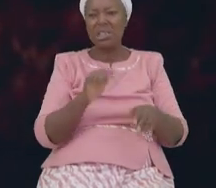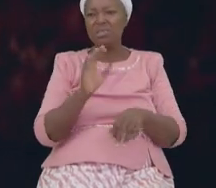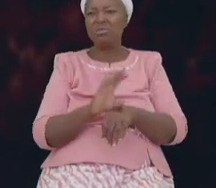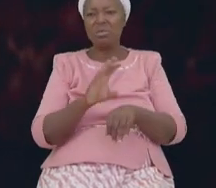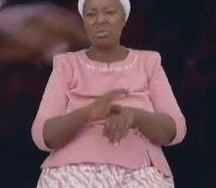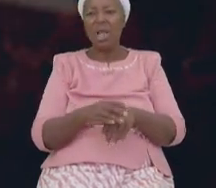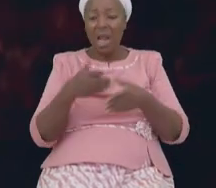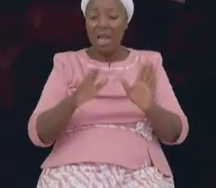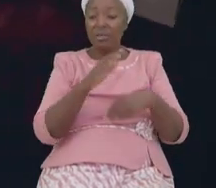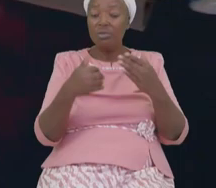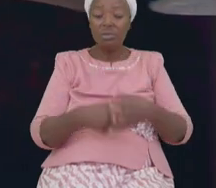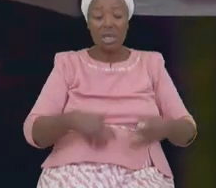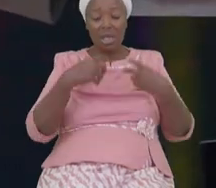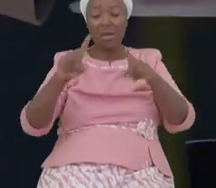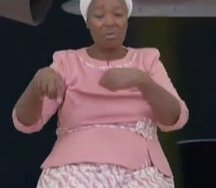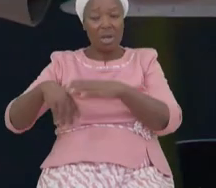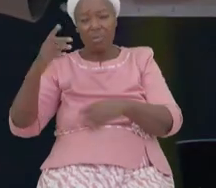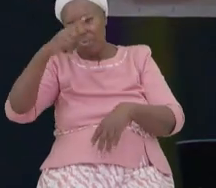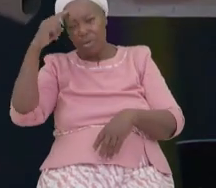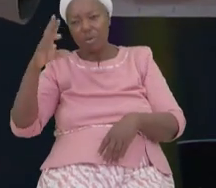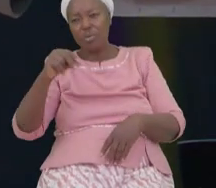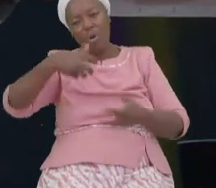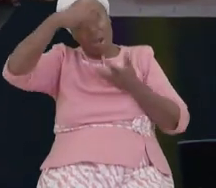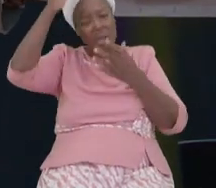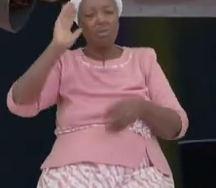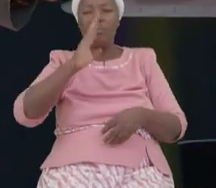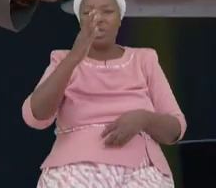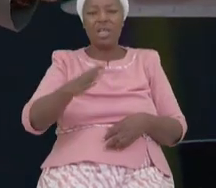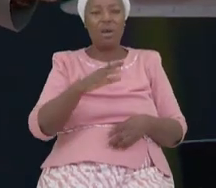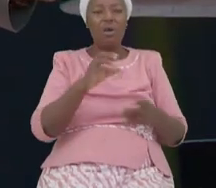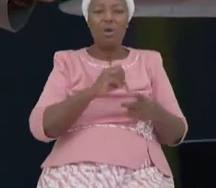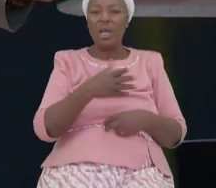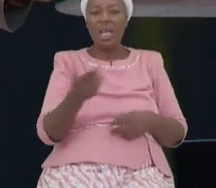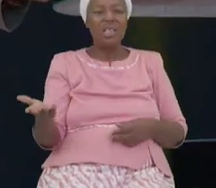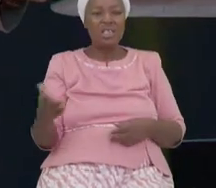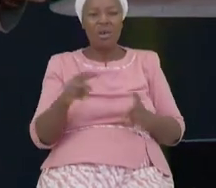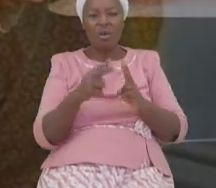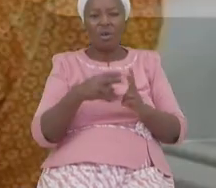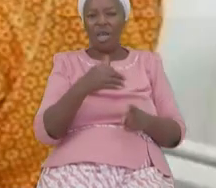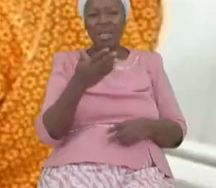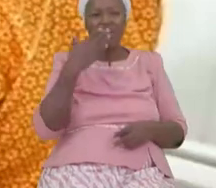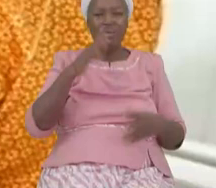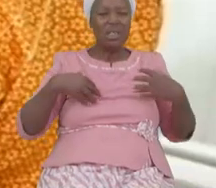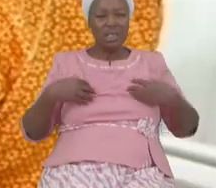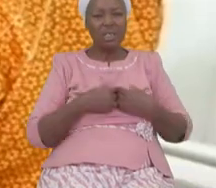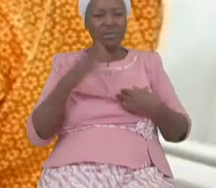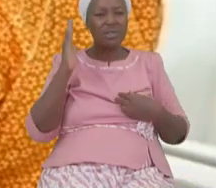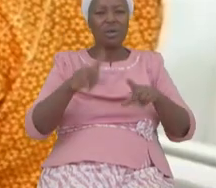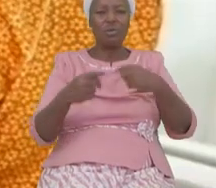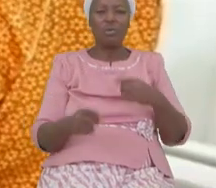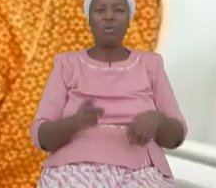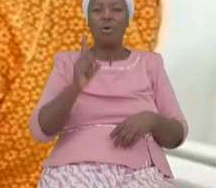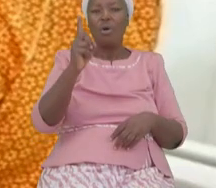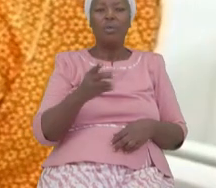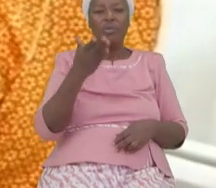go away, because no lion shall be there, nor any ravenous beast shall go up thereon. It